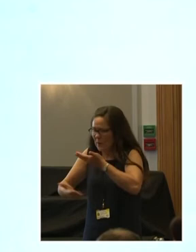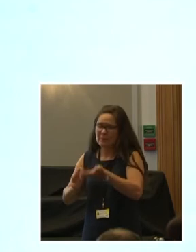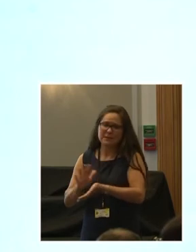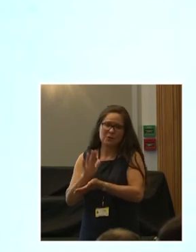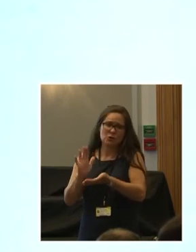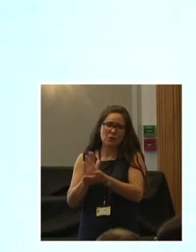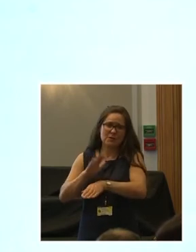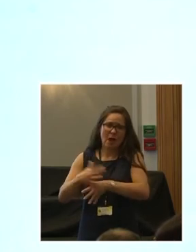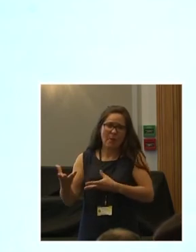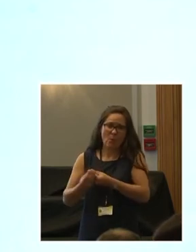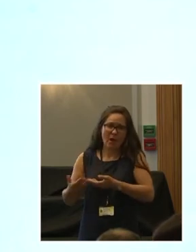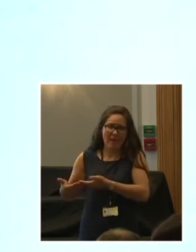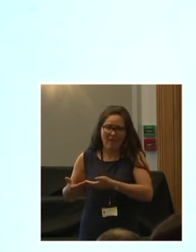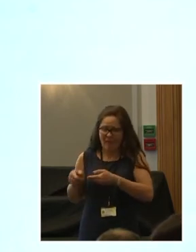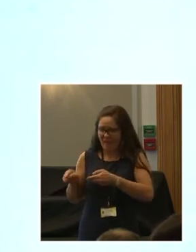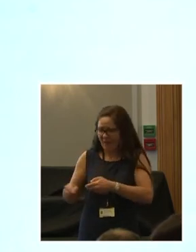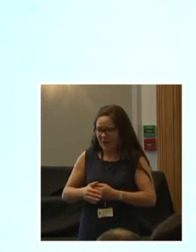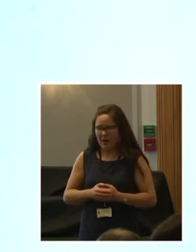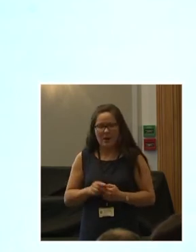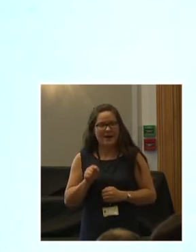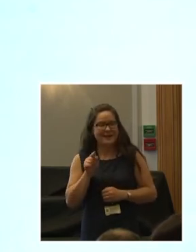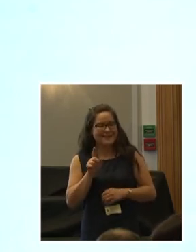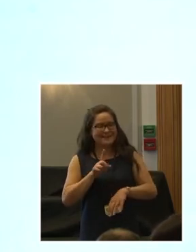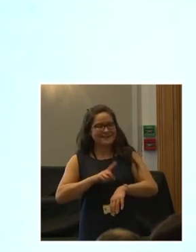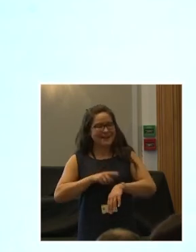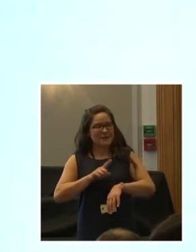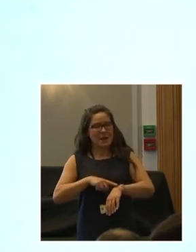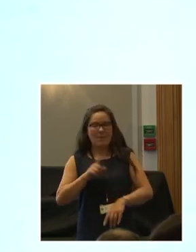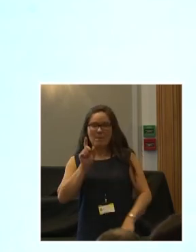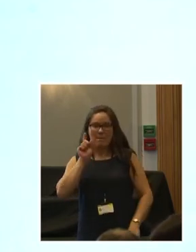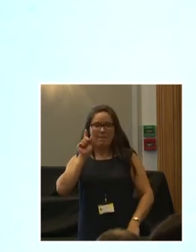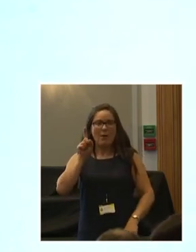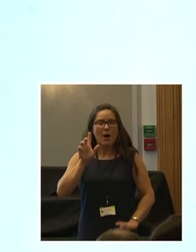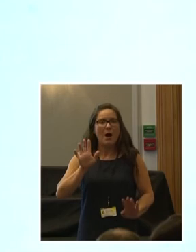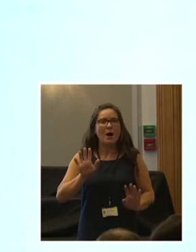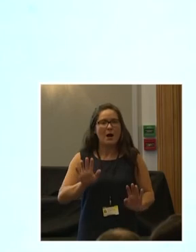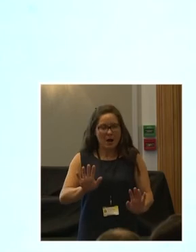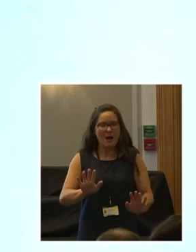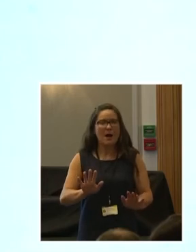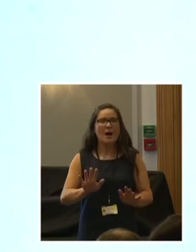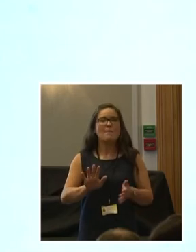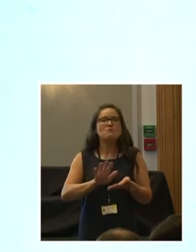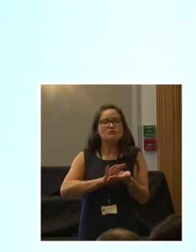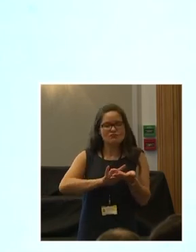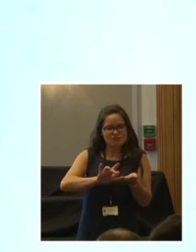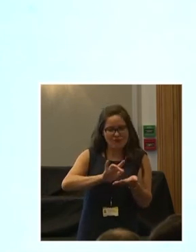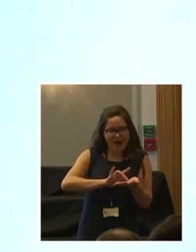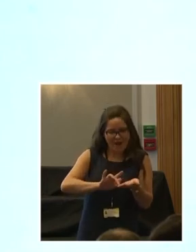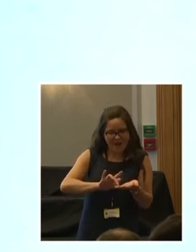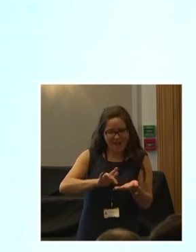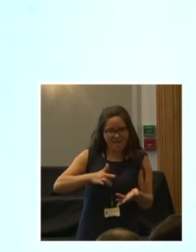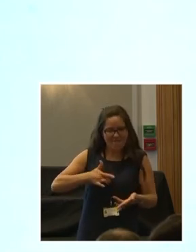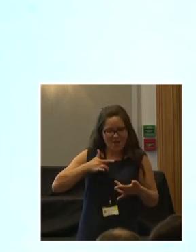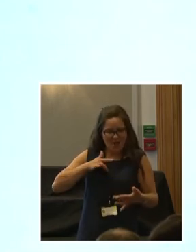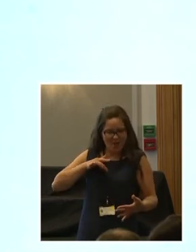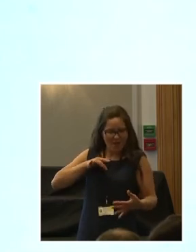together. And at that moment I had a bit of an epiphany where Braille was concerned, that actually Braille wasn't something that separated me from other